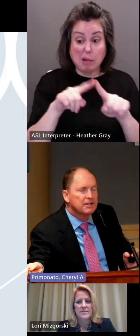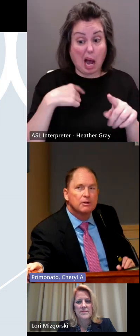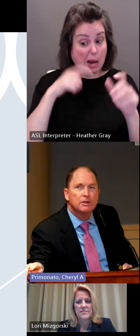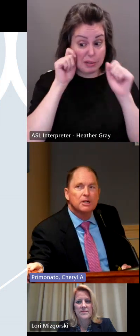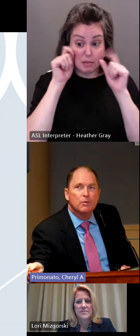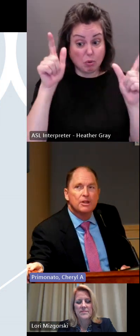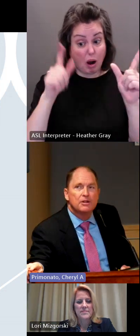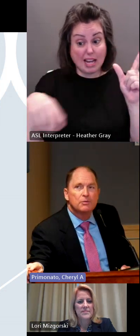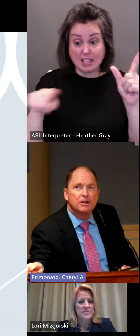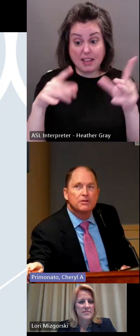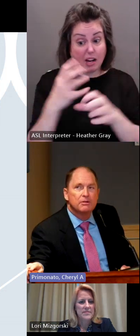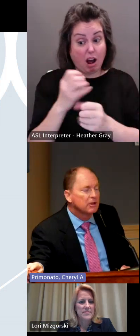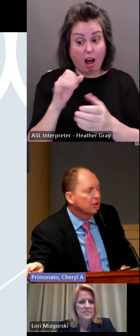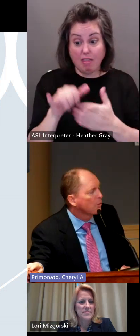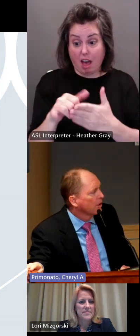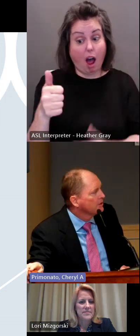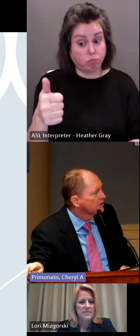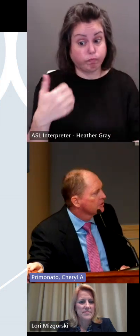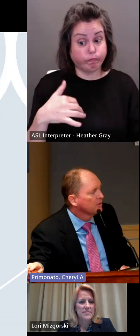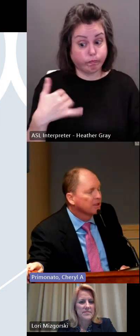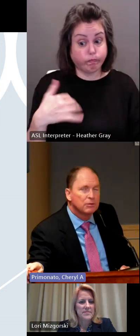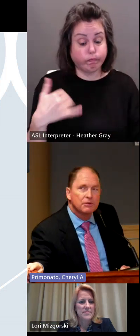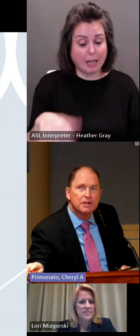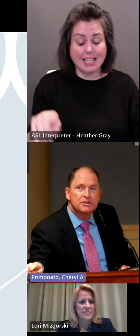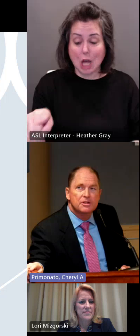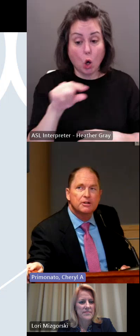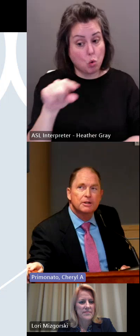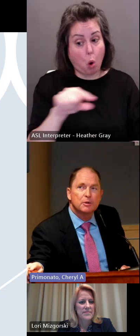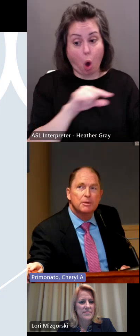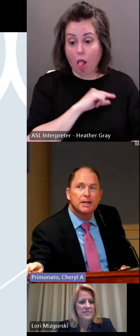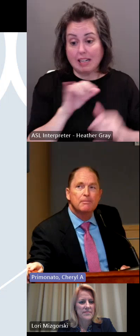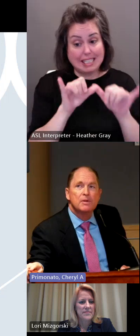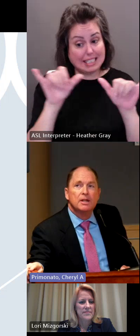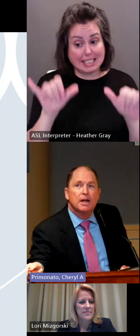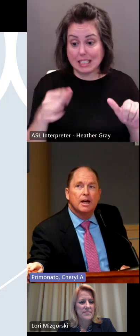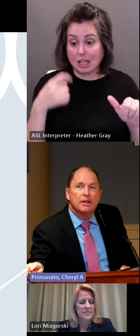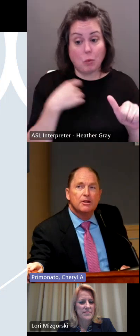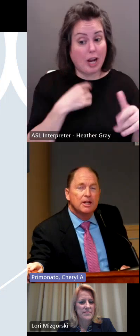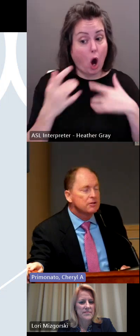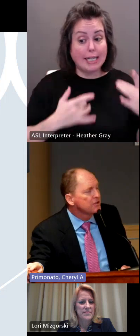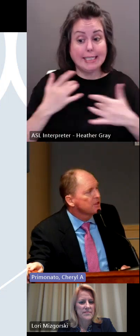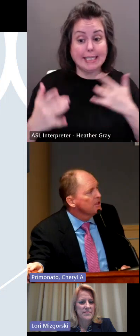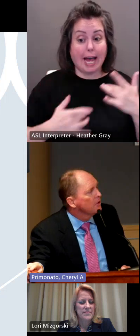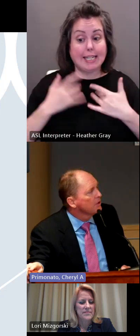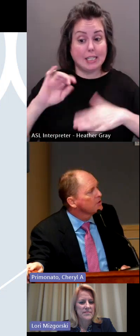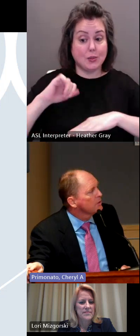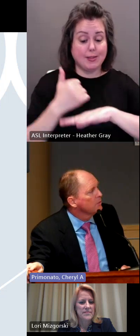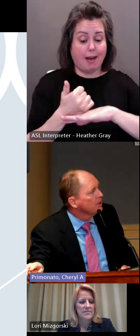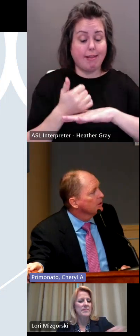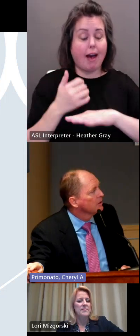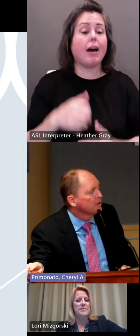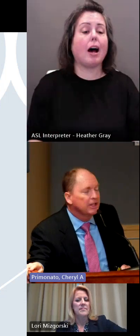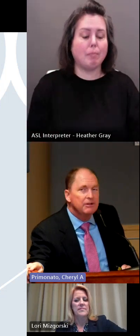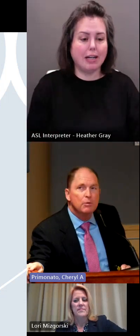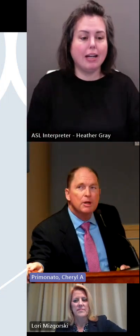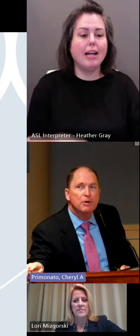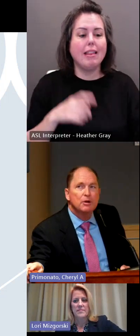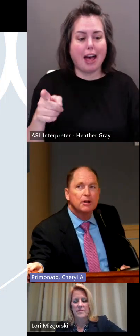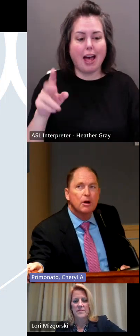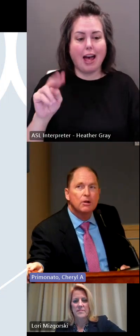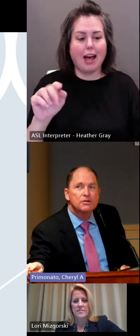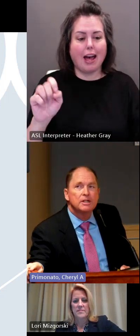that Mitel won this bid. It's a really quality system, and we're very excited to implement it. The not to exceed on this one would be an